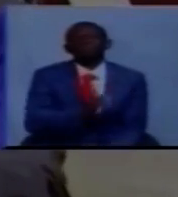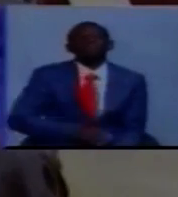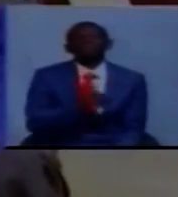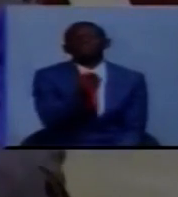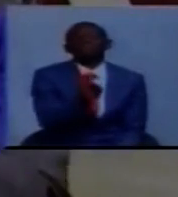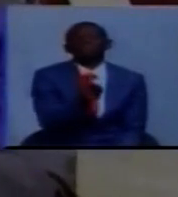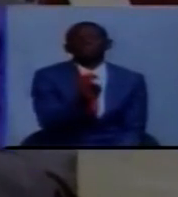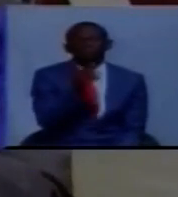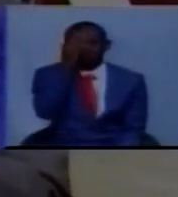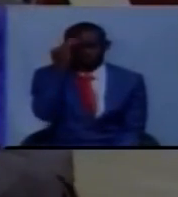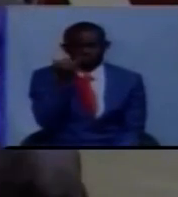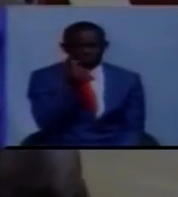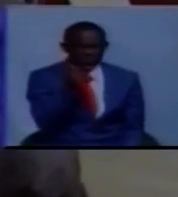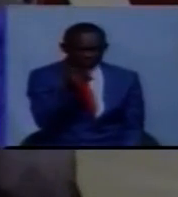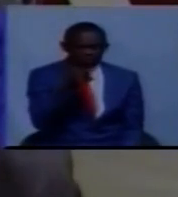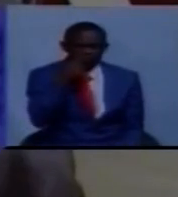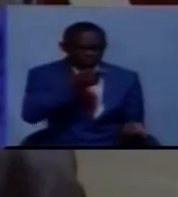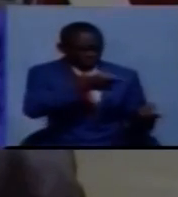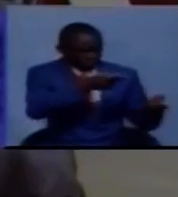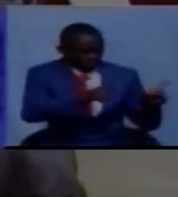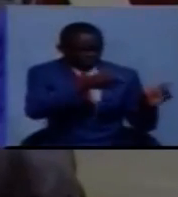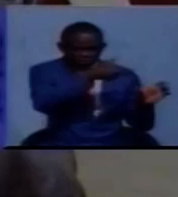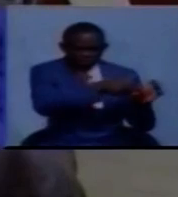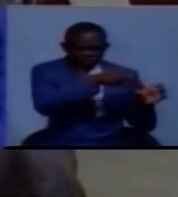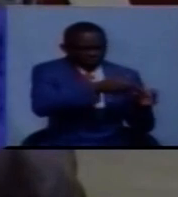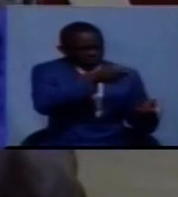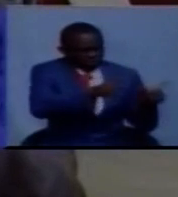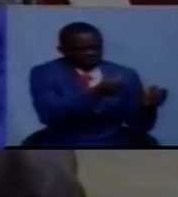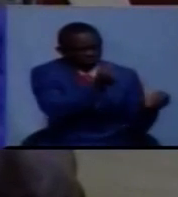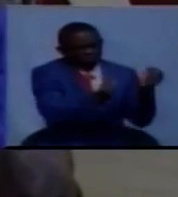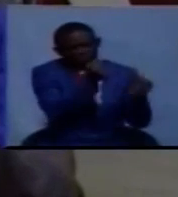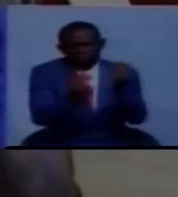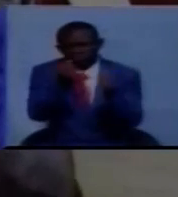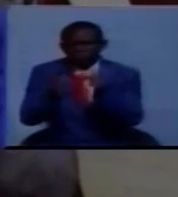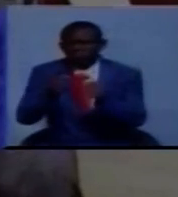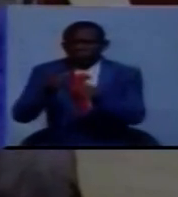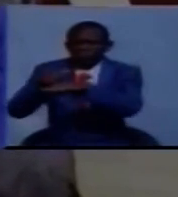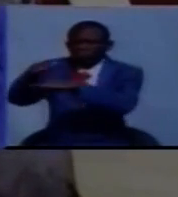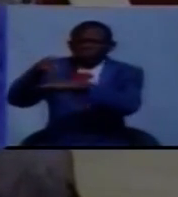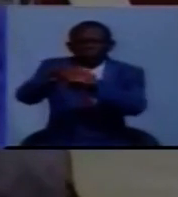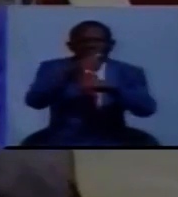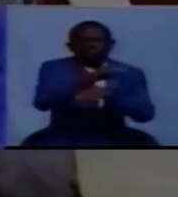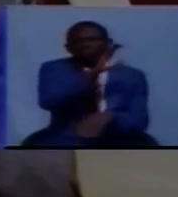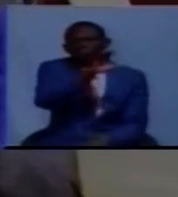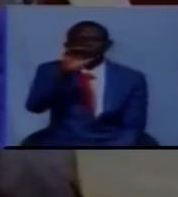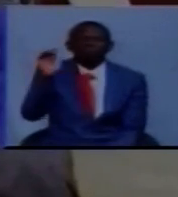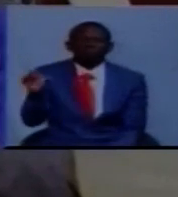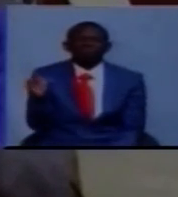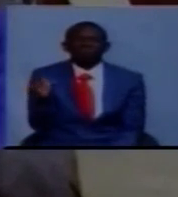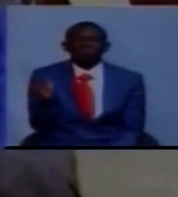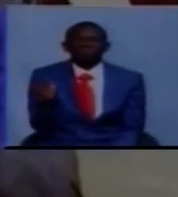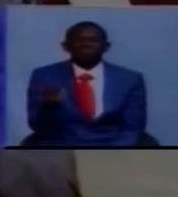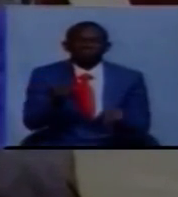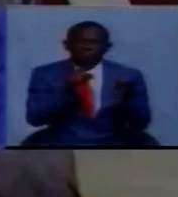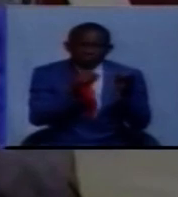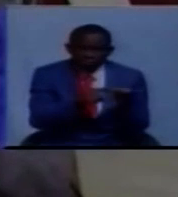the fuel moves from point A to point B as long as it is delivered. So the transporter also has got to make sure,